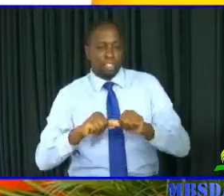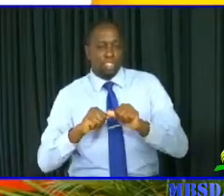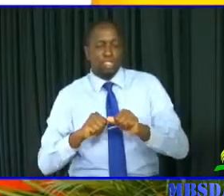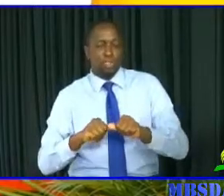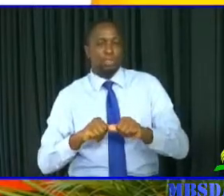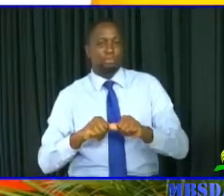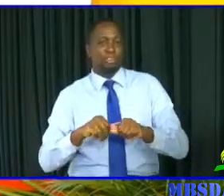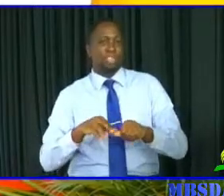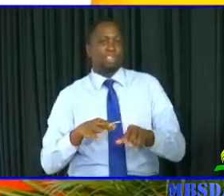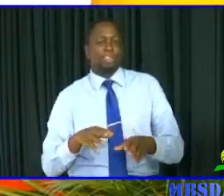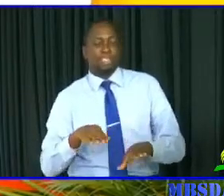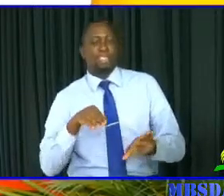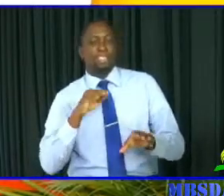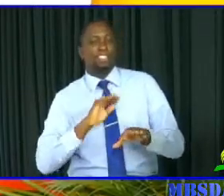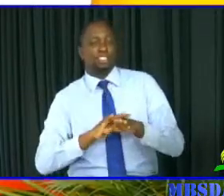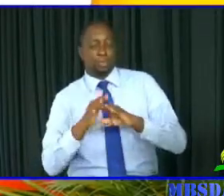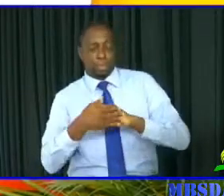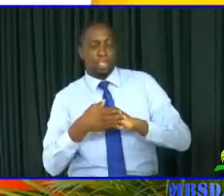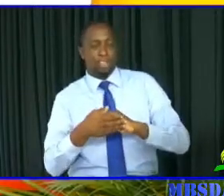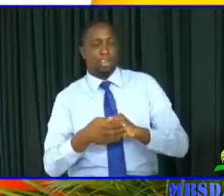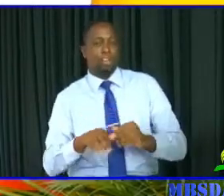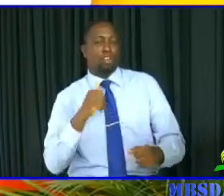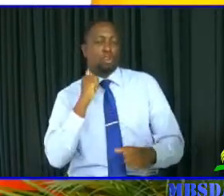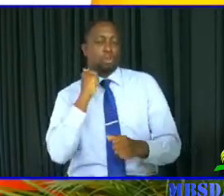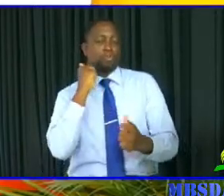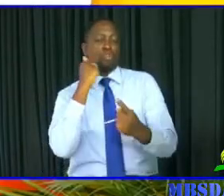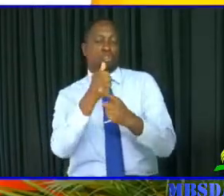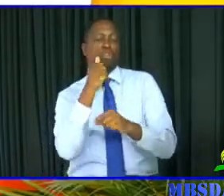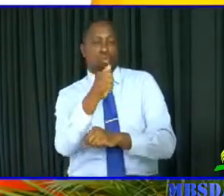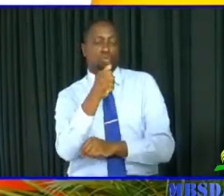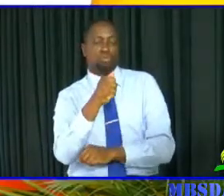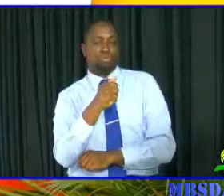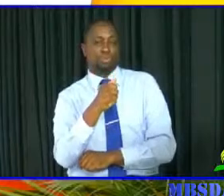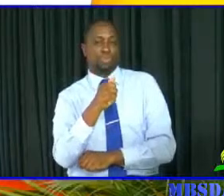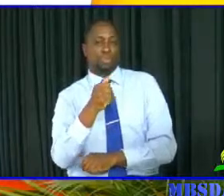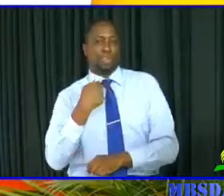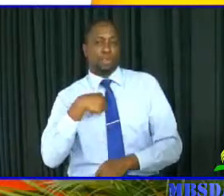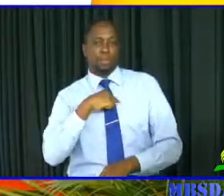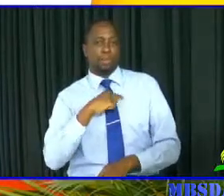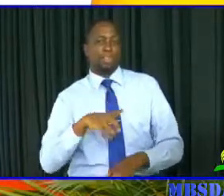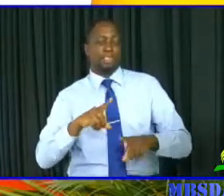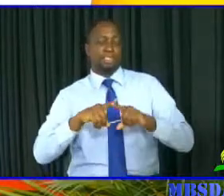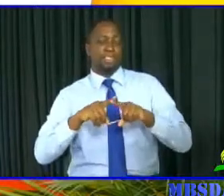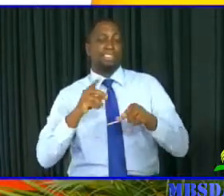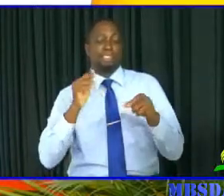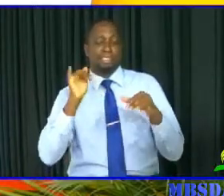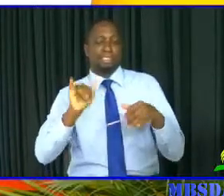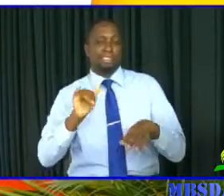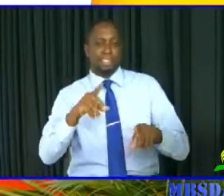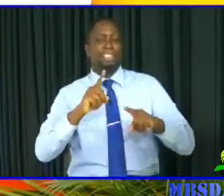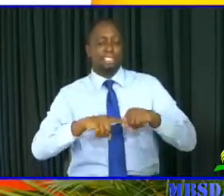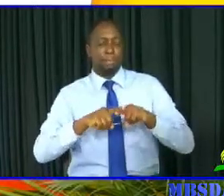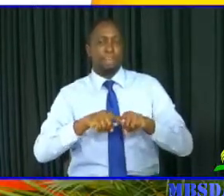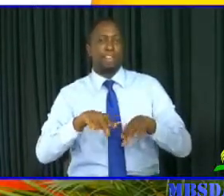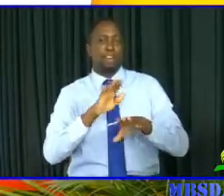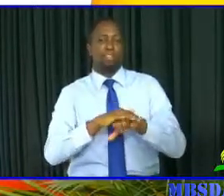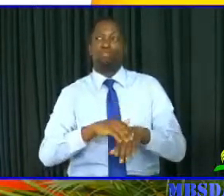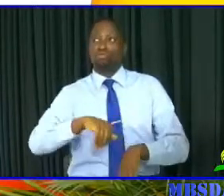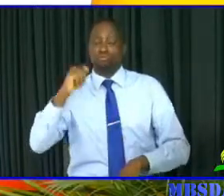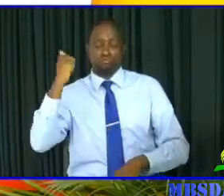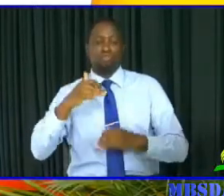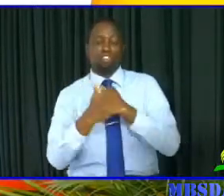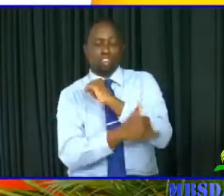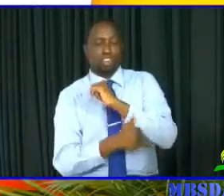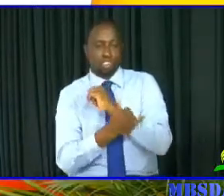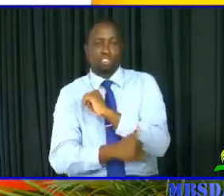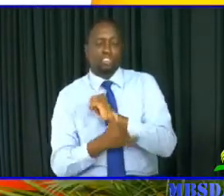COVID-19 pandemic. Our borders, my friends, you understand, were reopened for the simple fact that we